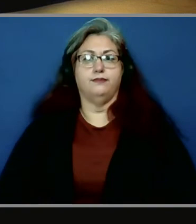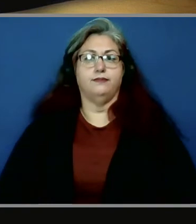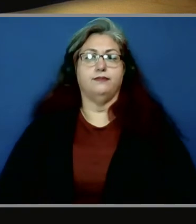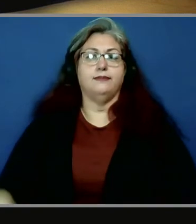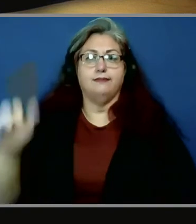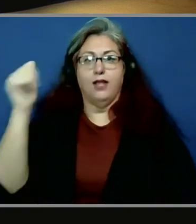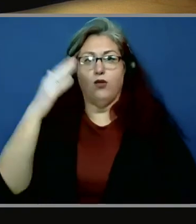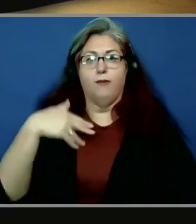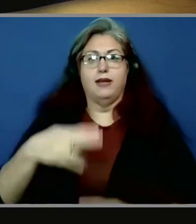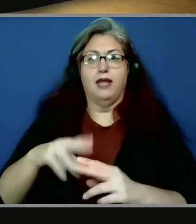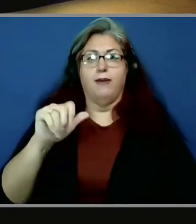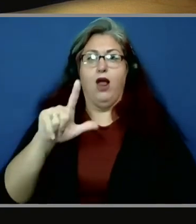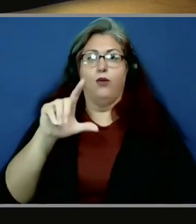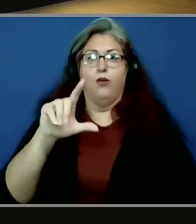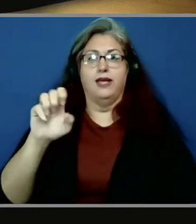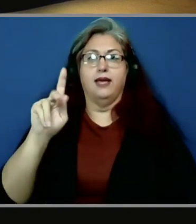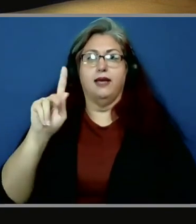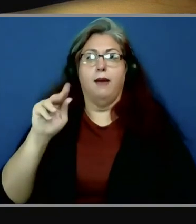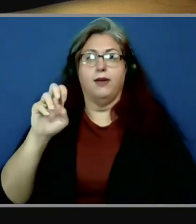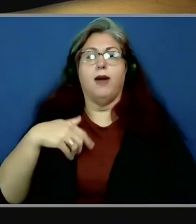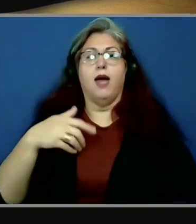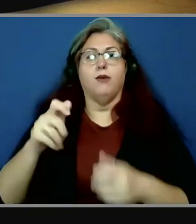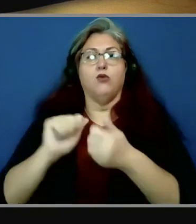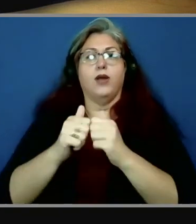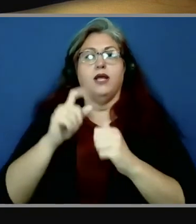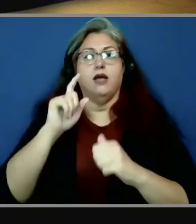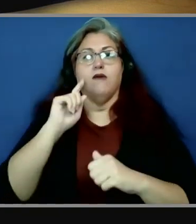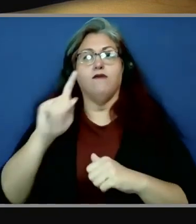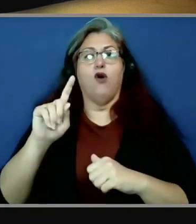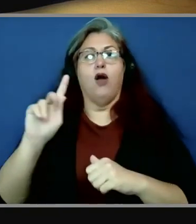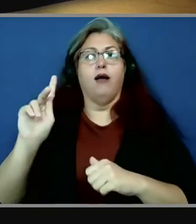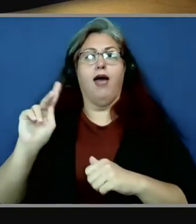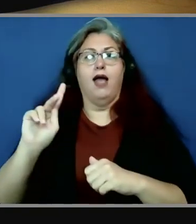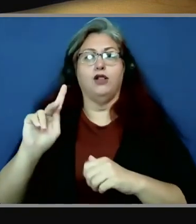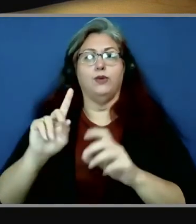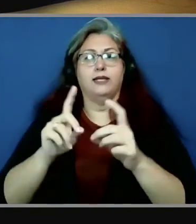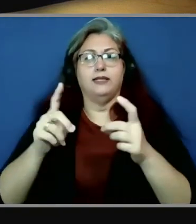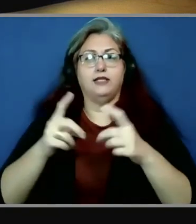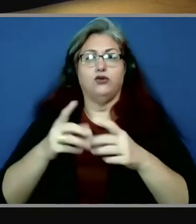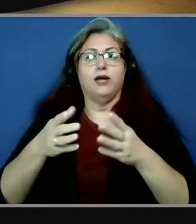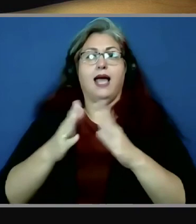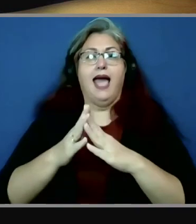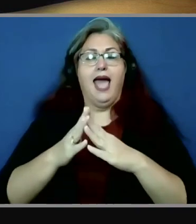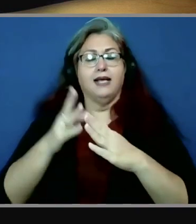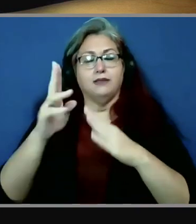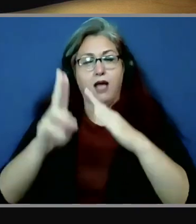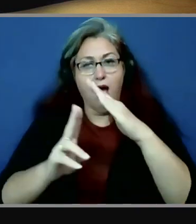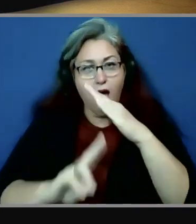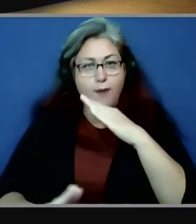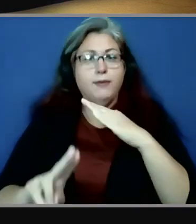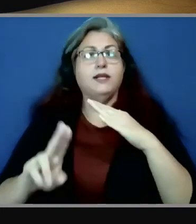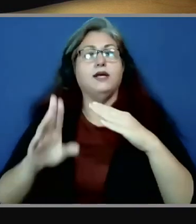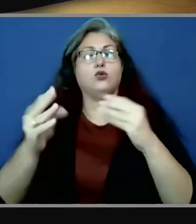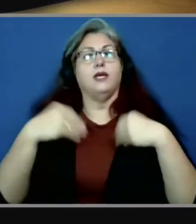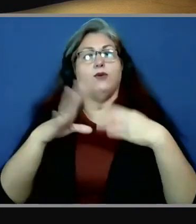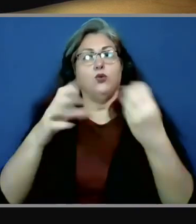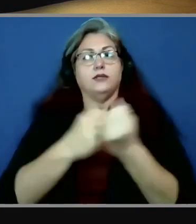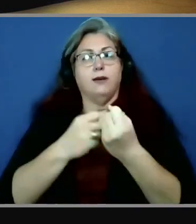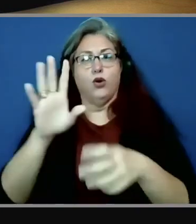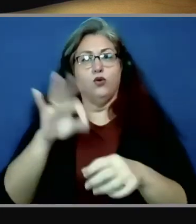Aloha, my name is Carol Lee Kamikona, running for the Kahului District. I ask humbly for your support and your